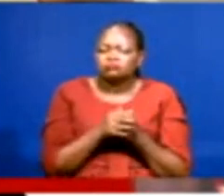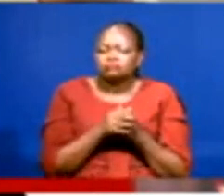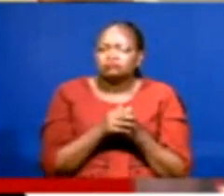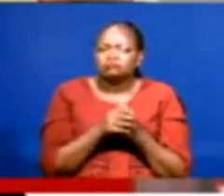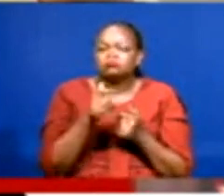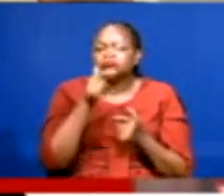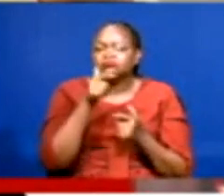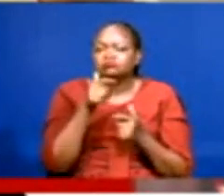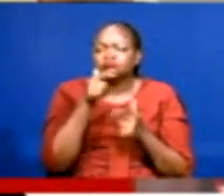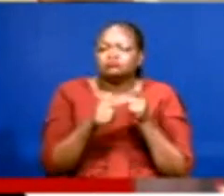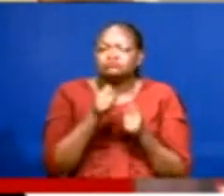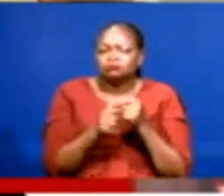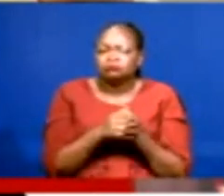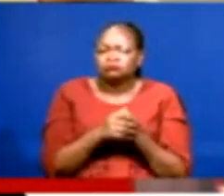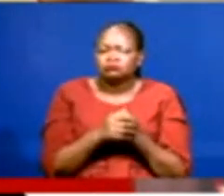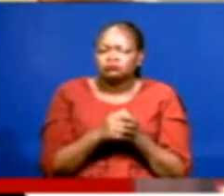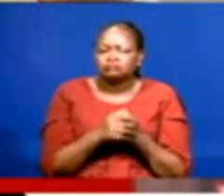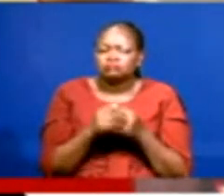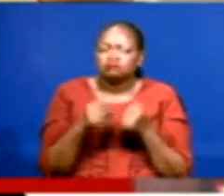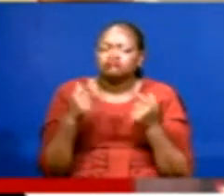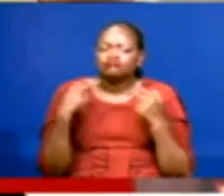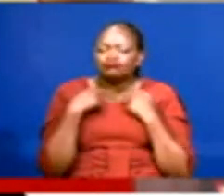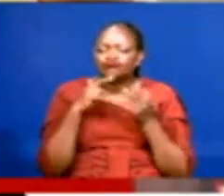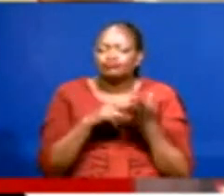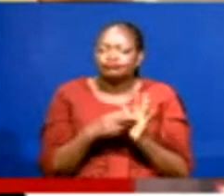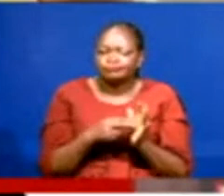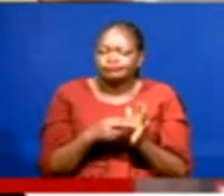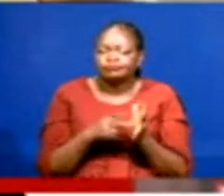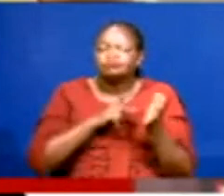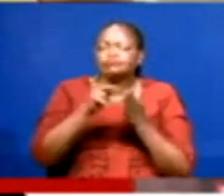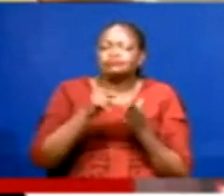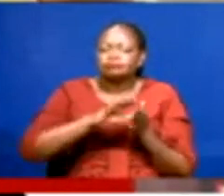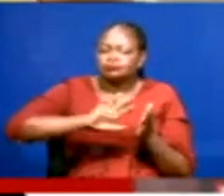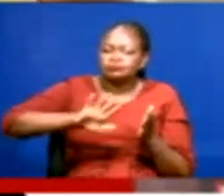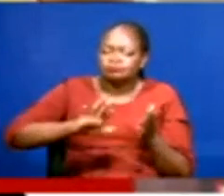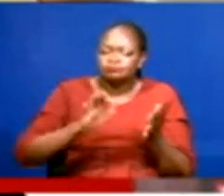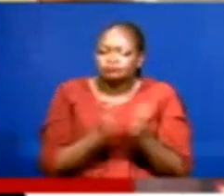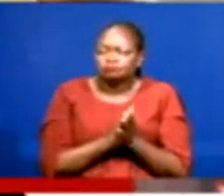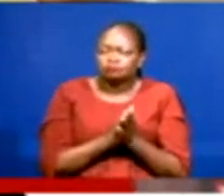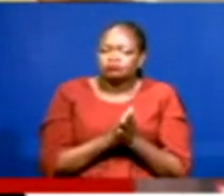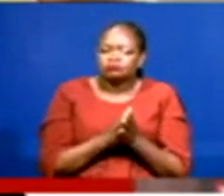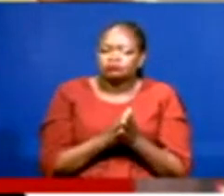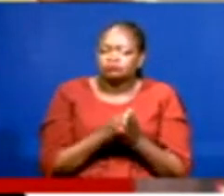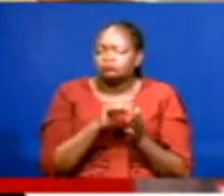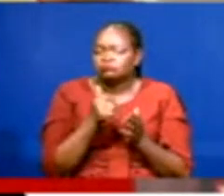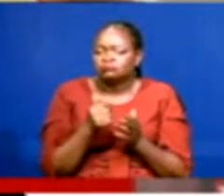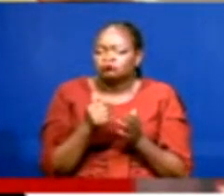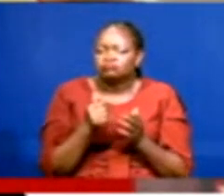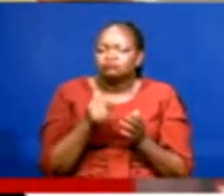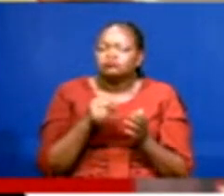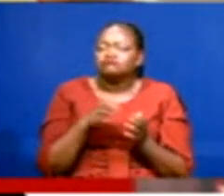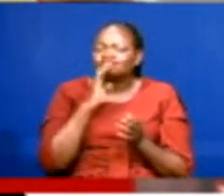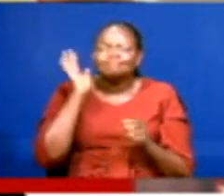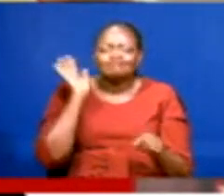pensions liabilities, stalled projects, payment arrears, and high debt service that